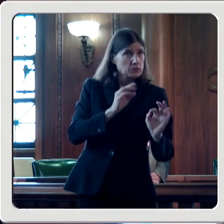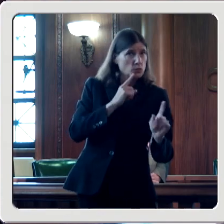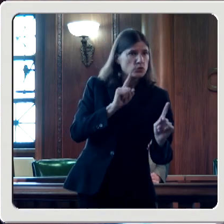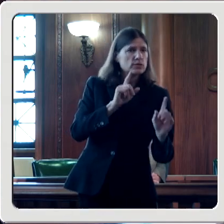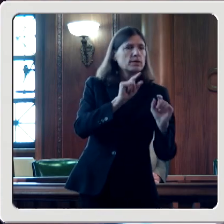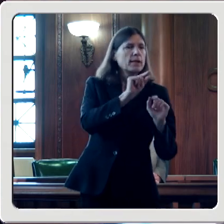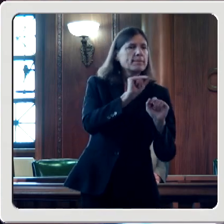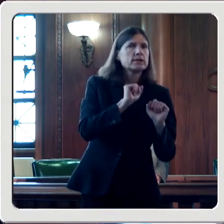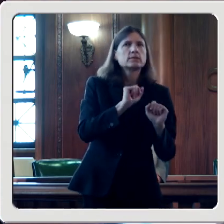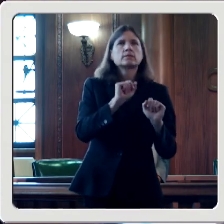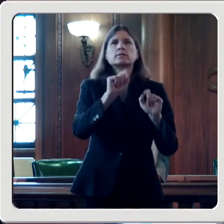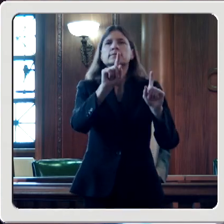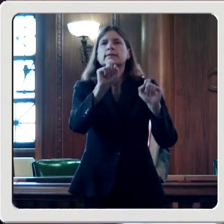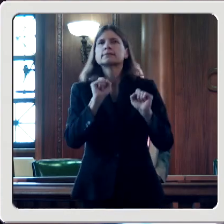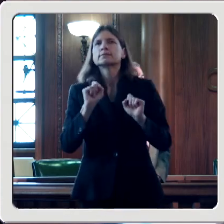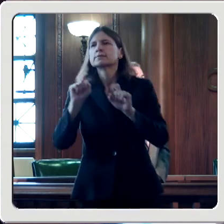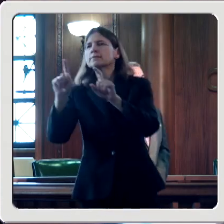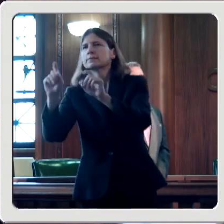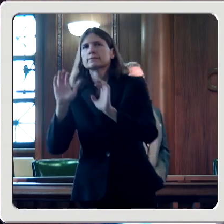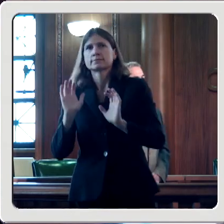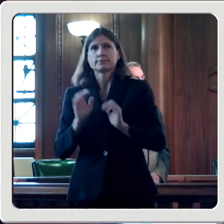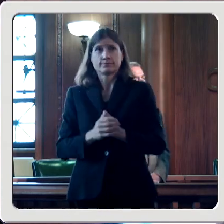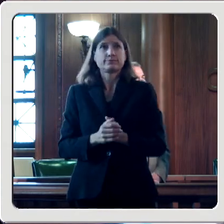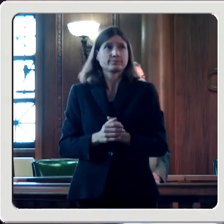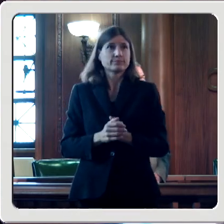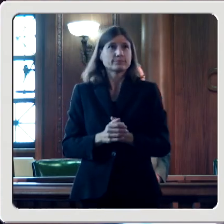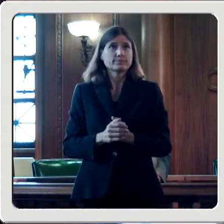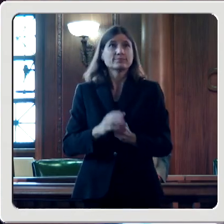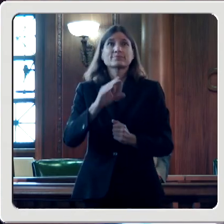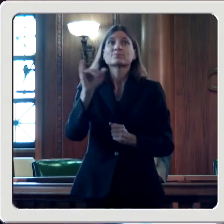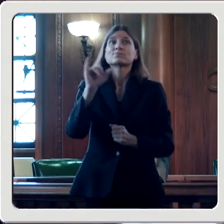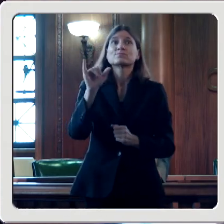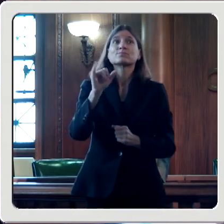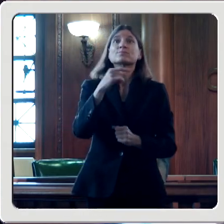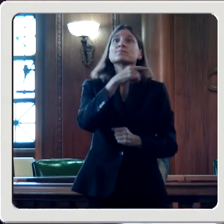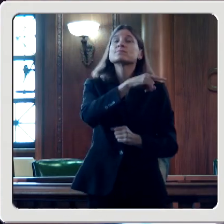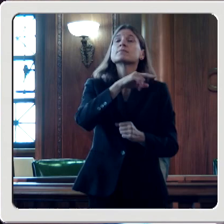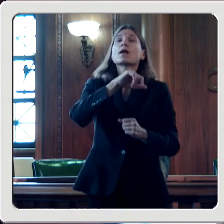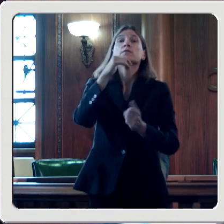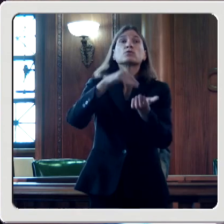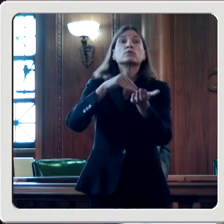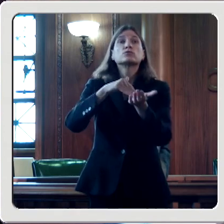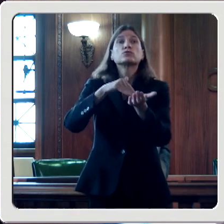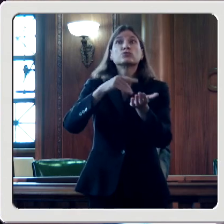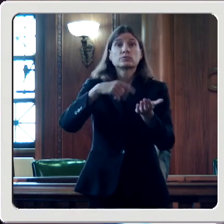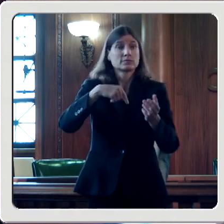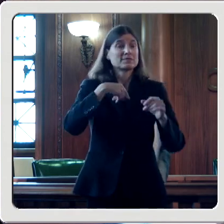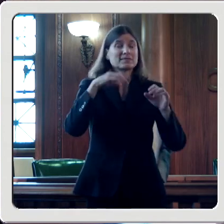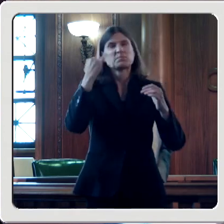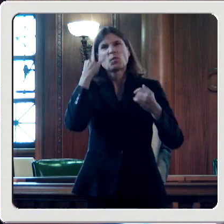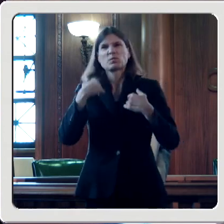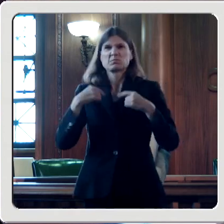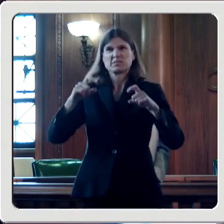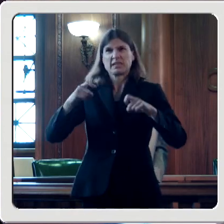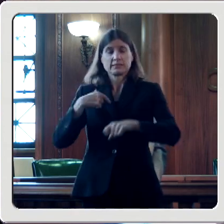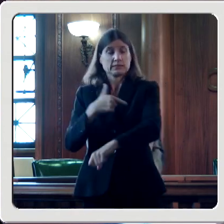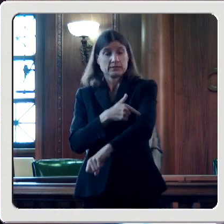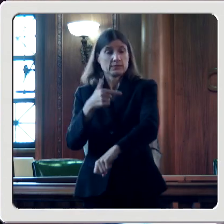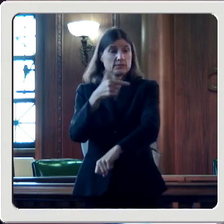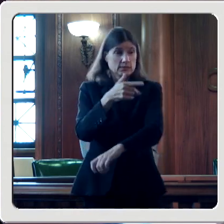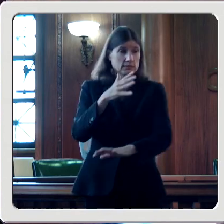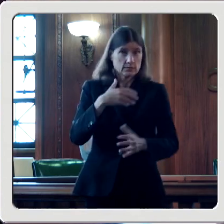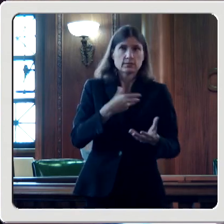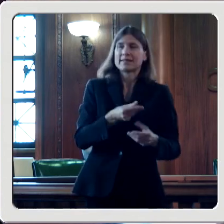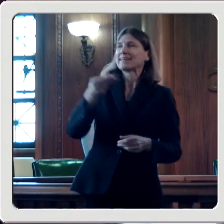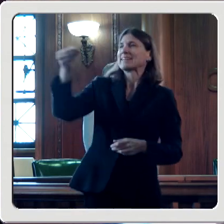peer-reviewed, which was not the case in this most recent publication. All throughout this pandemic, what has gotten us